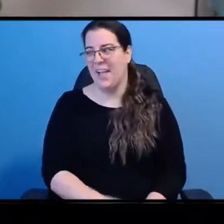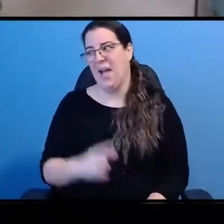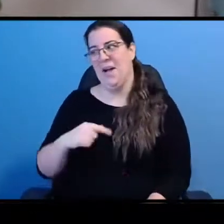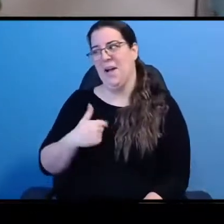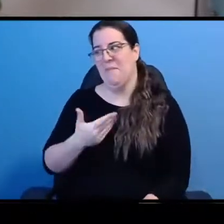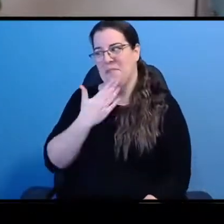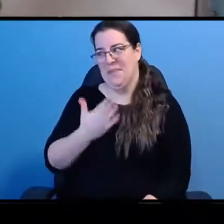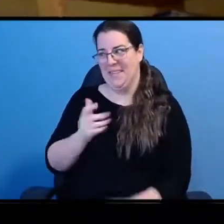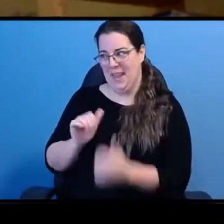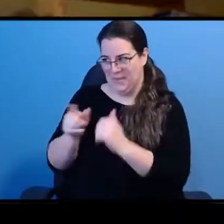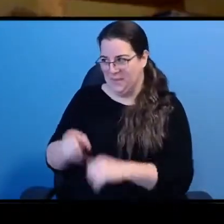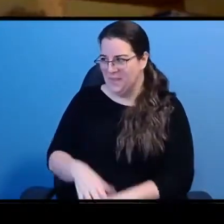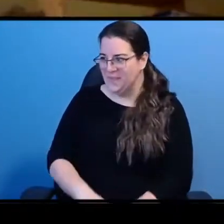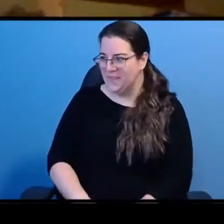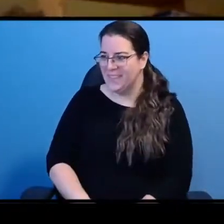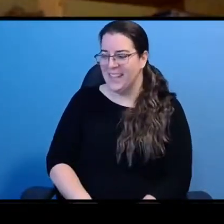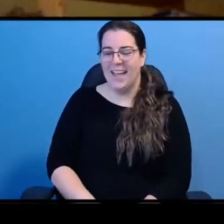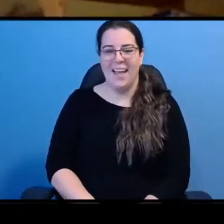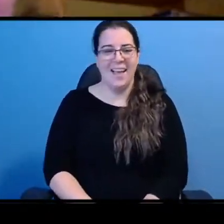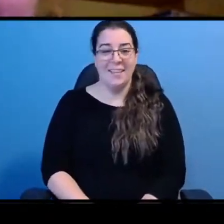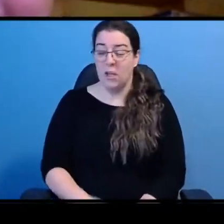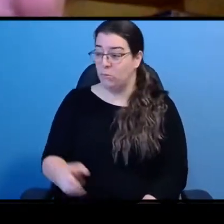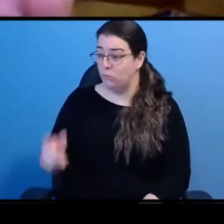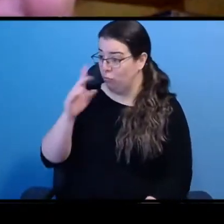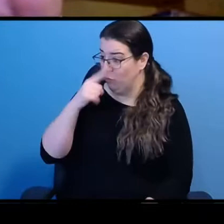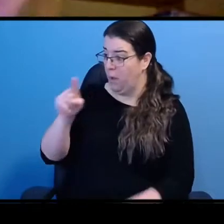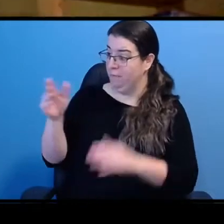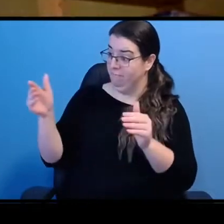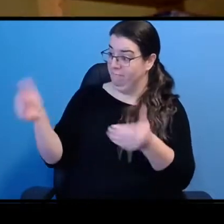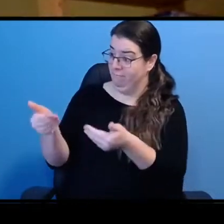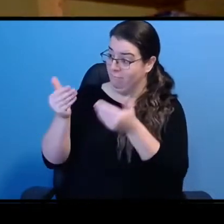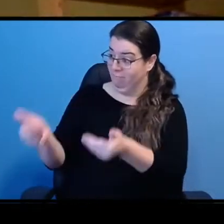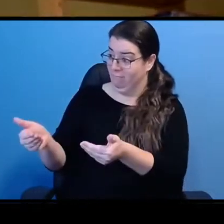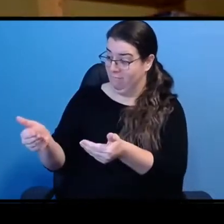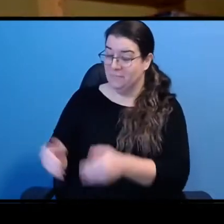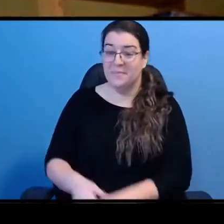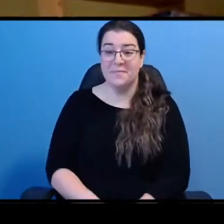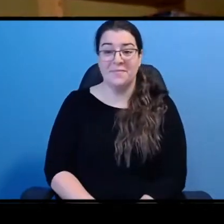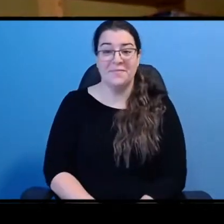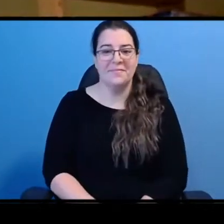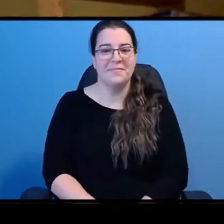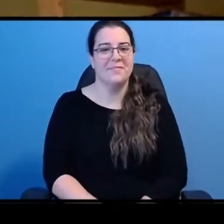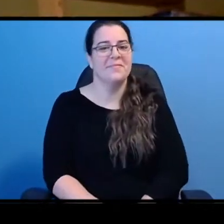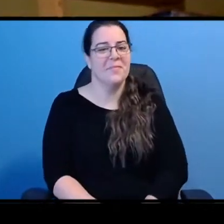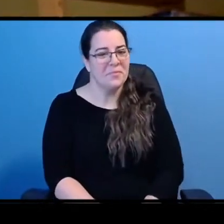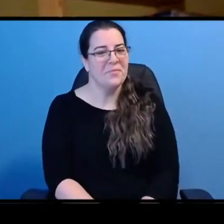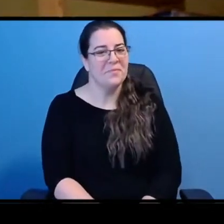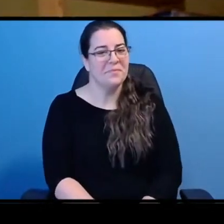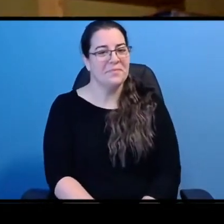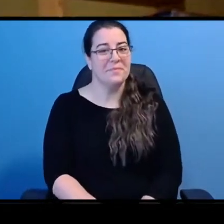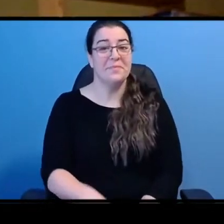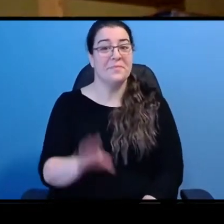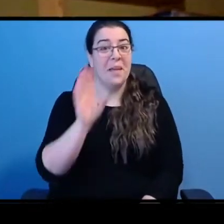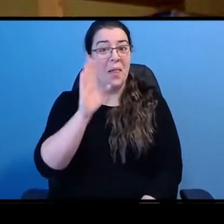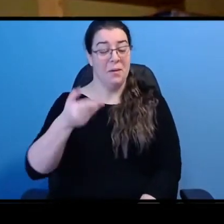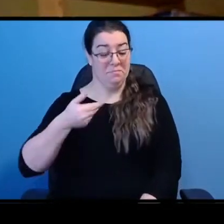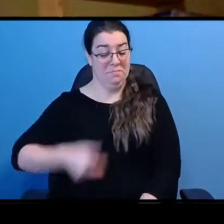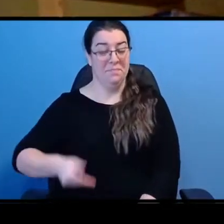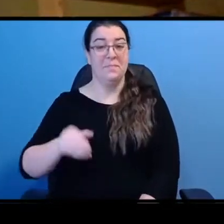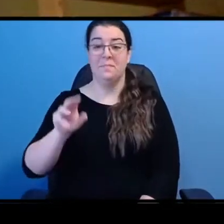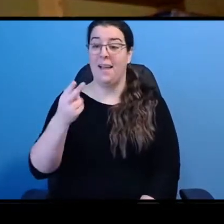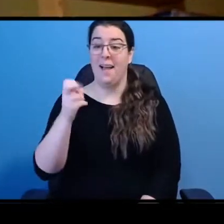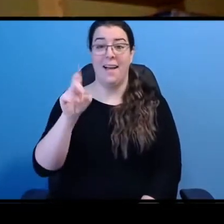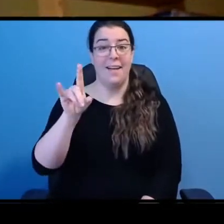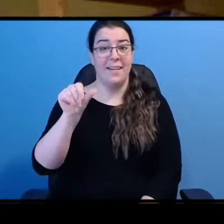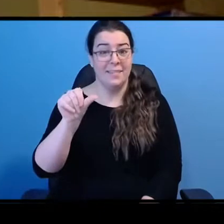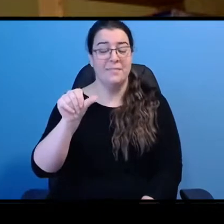Heidi, I'll let you introduce yourself to the people. Yeah, I am a mixed media artist, and my